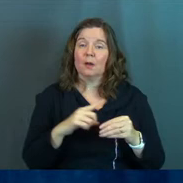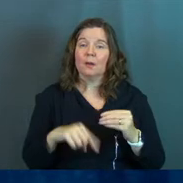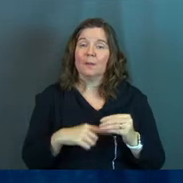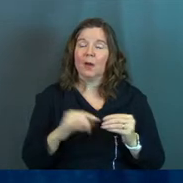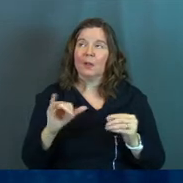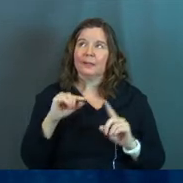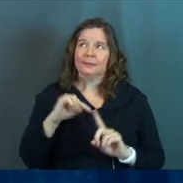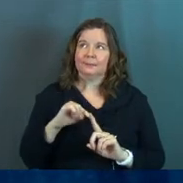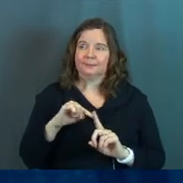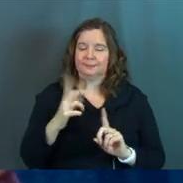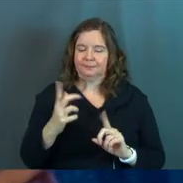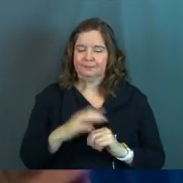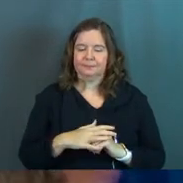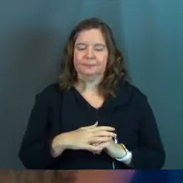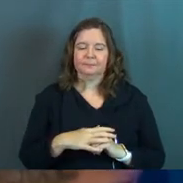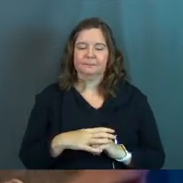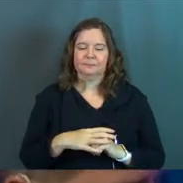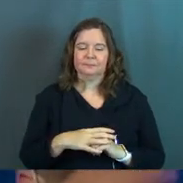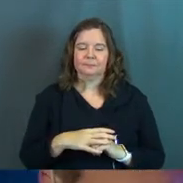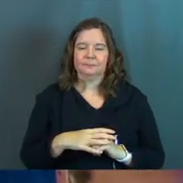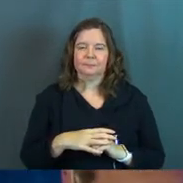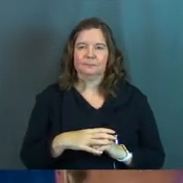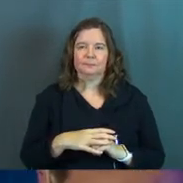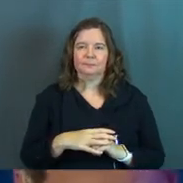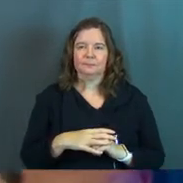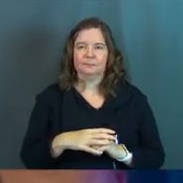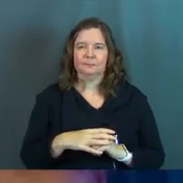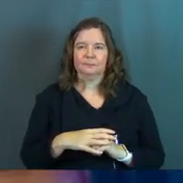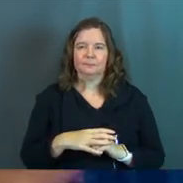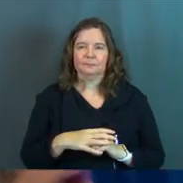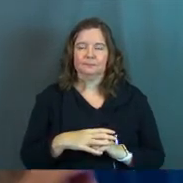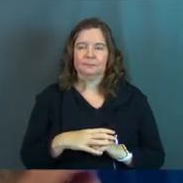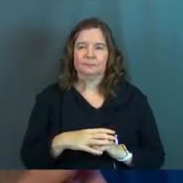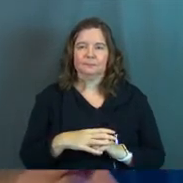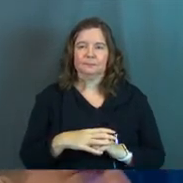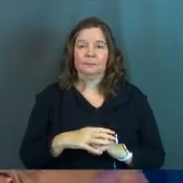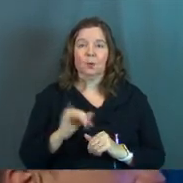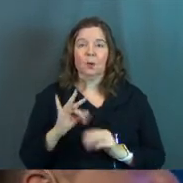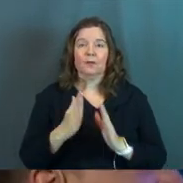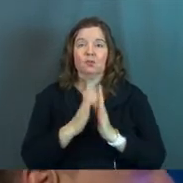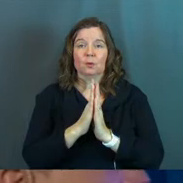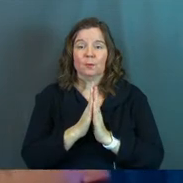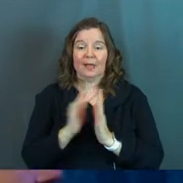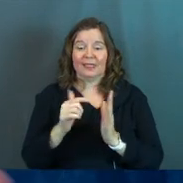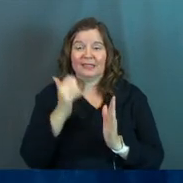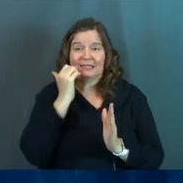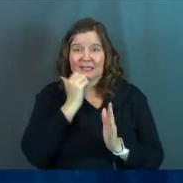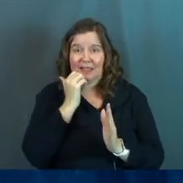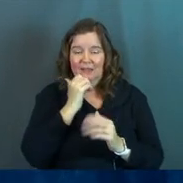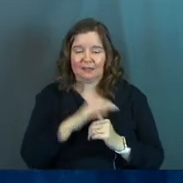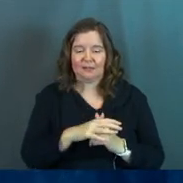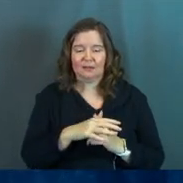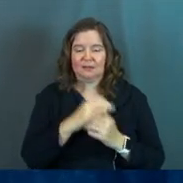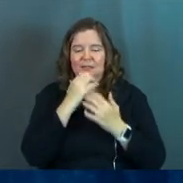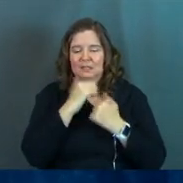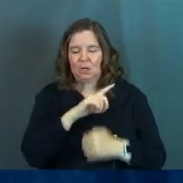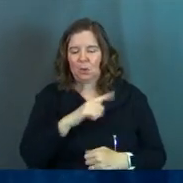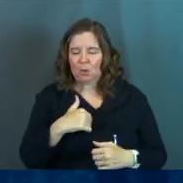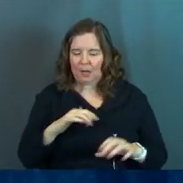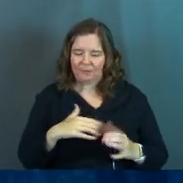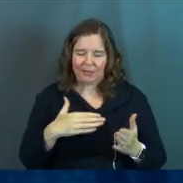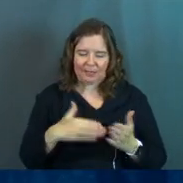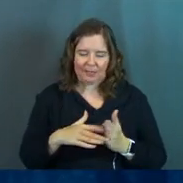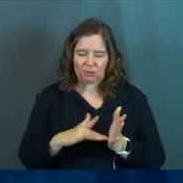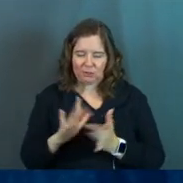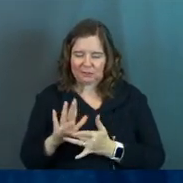How about a prayer like this? Got a prayer for you on the screen here. What if you prayed this daily? Dear Lord, what I've done